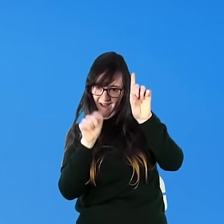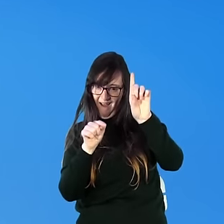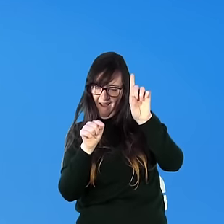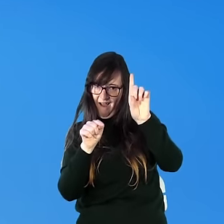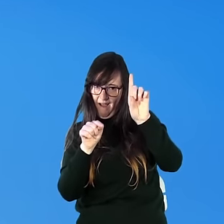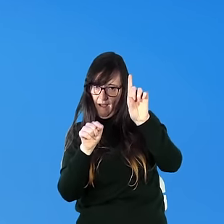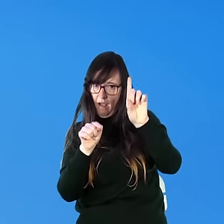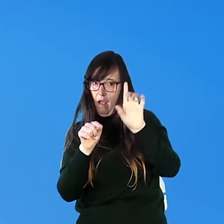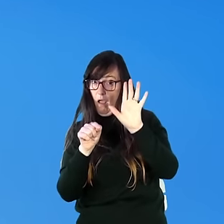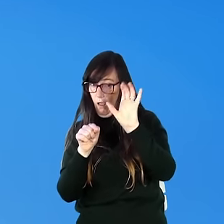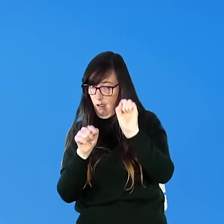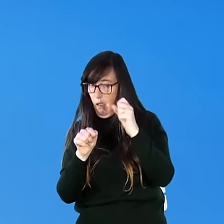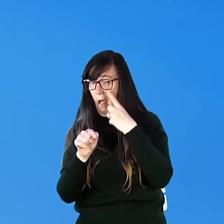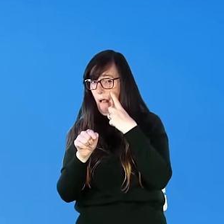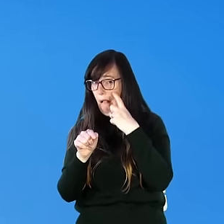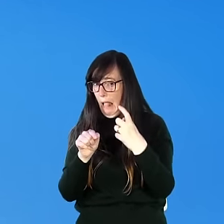caveat.